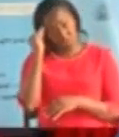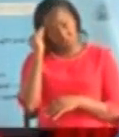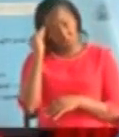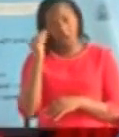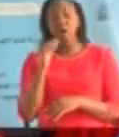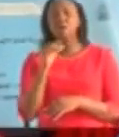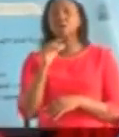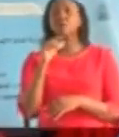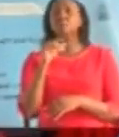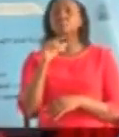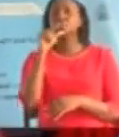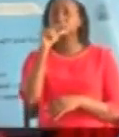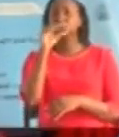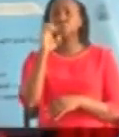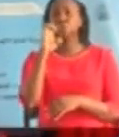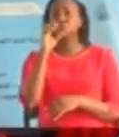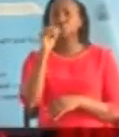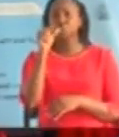George Magoha,